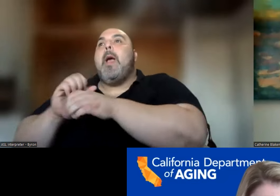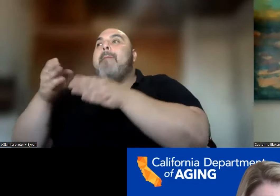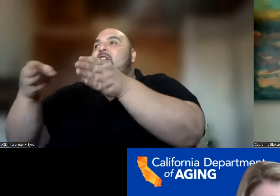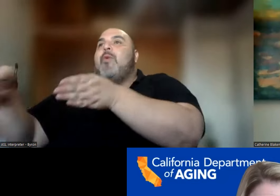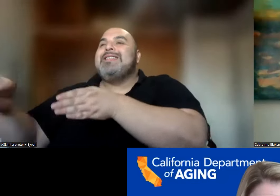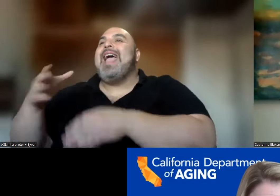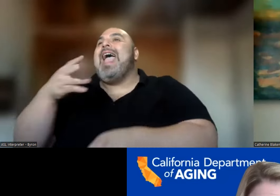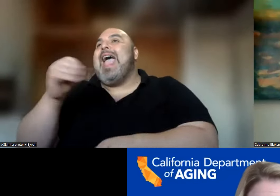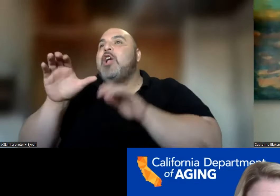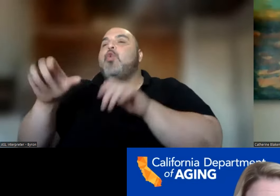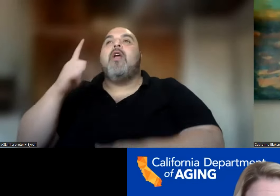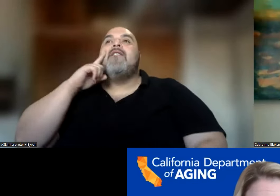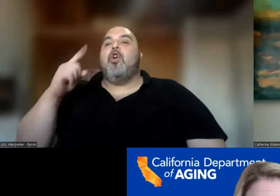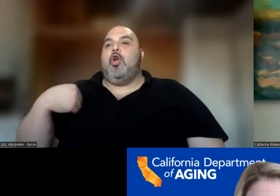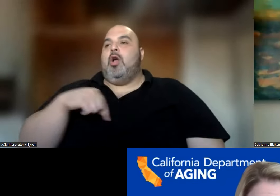they're doing it for our